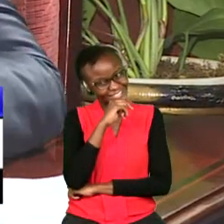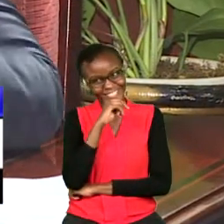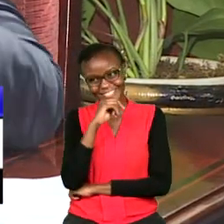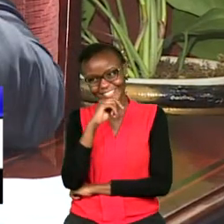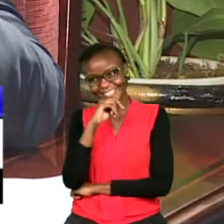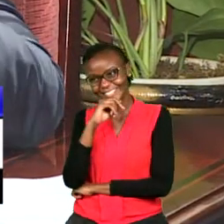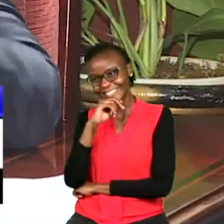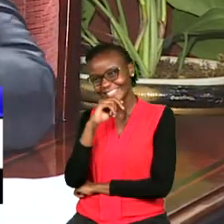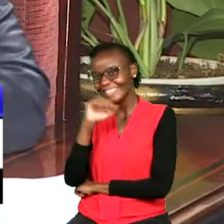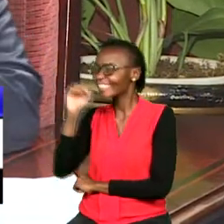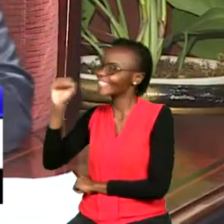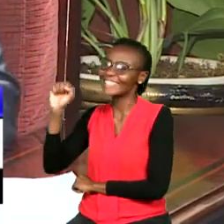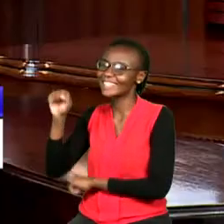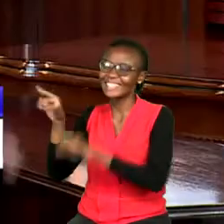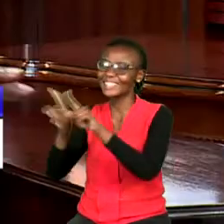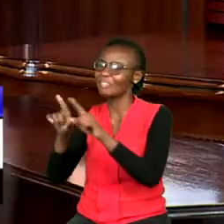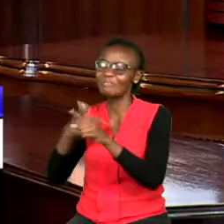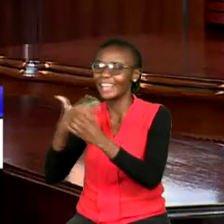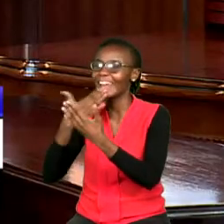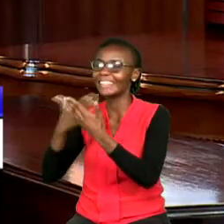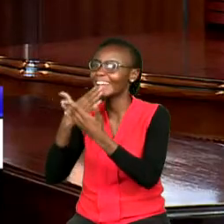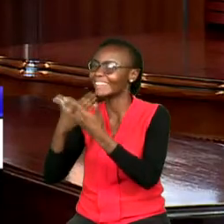you, I Until thank the lucky. Lord.